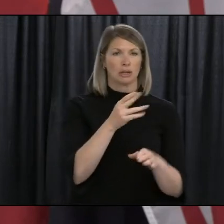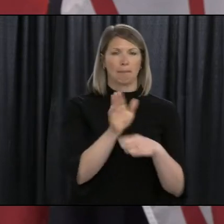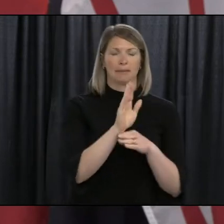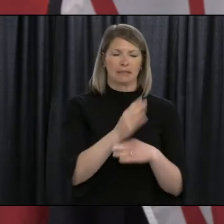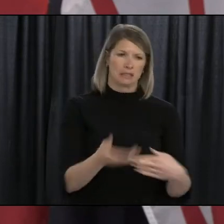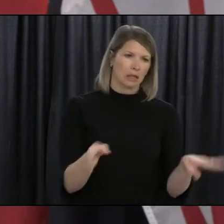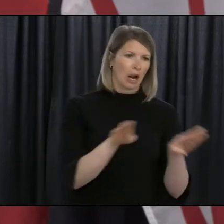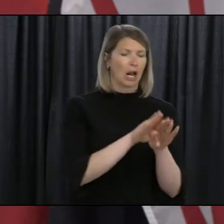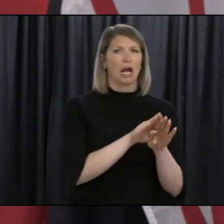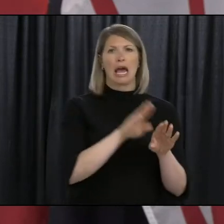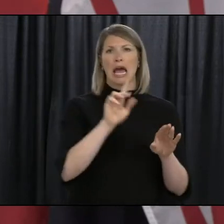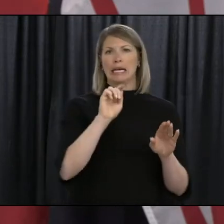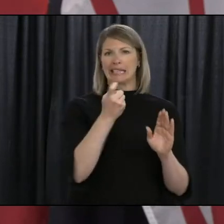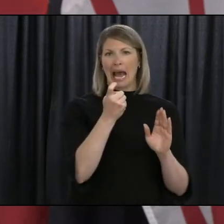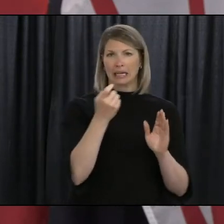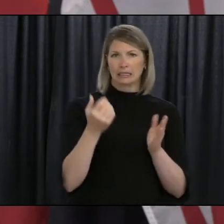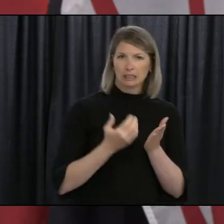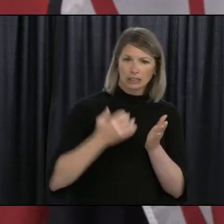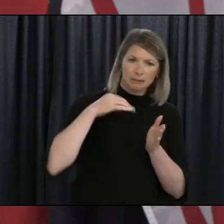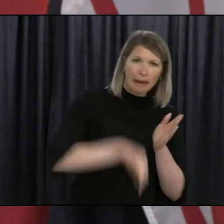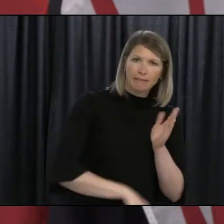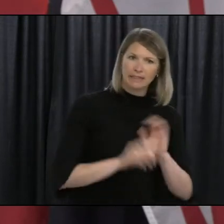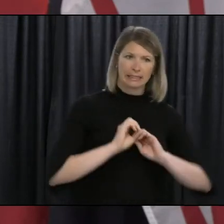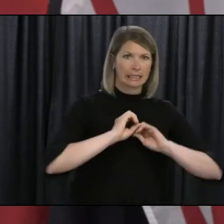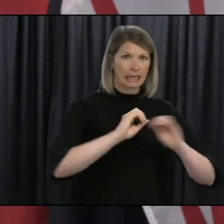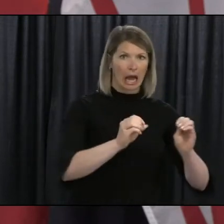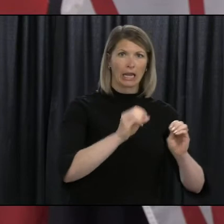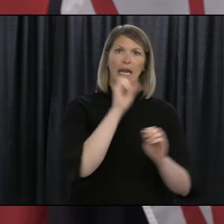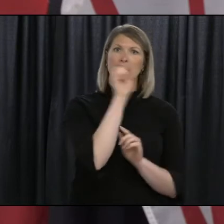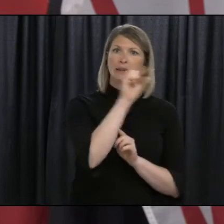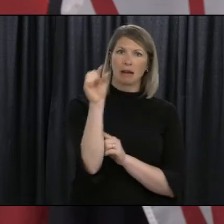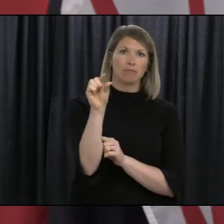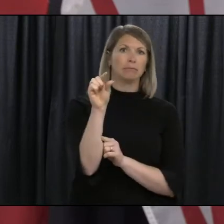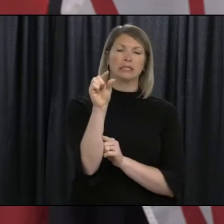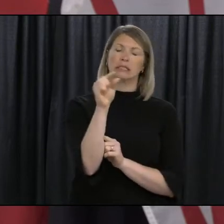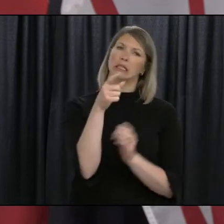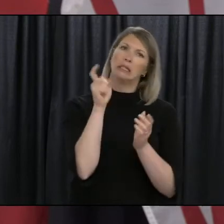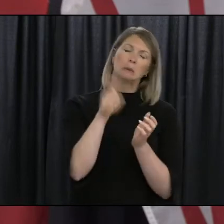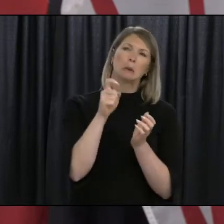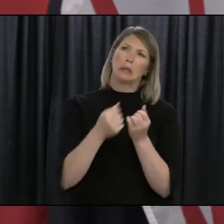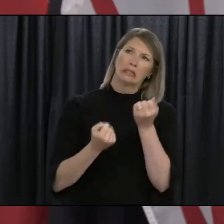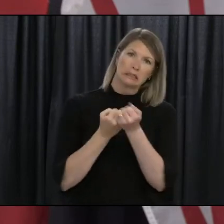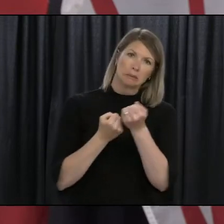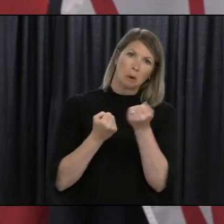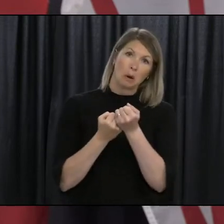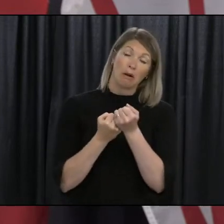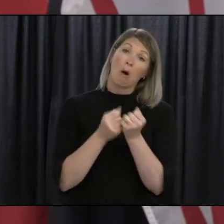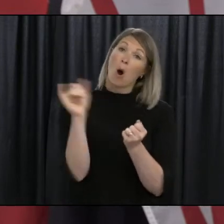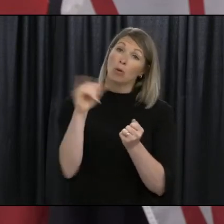tax revenue, and more demand on government. All of this on top of Snowmageddon.